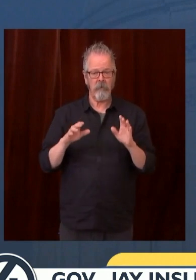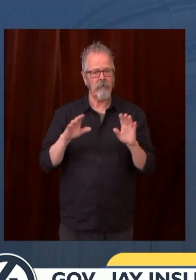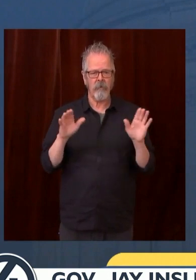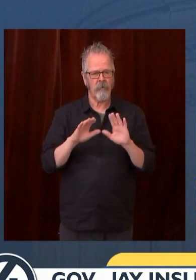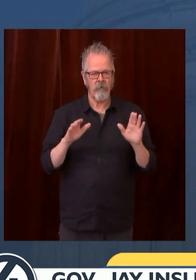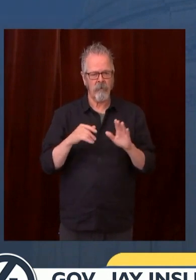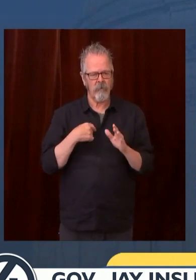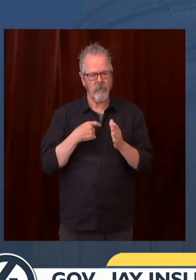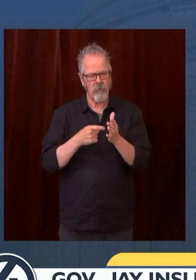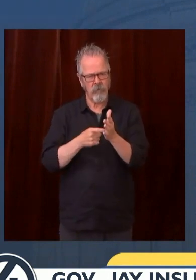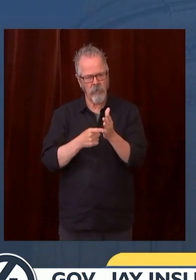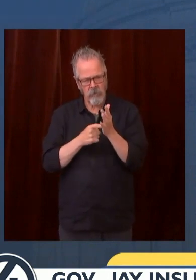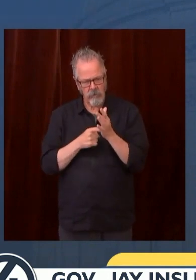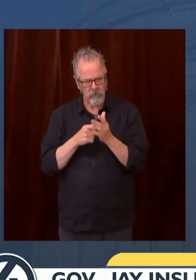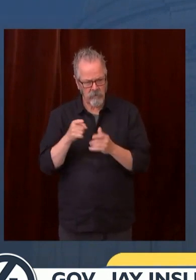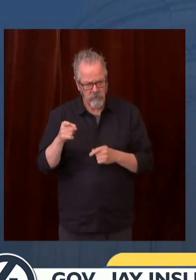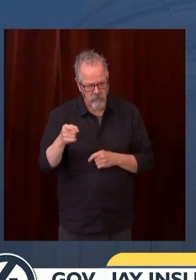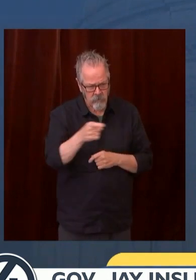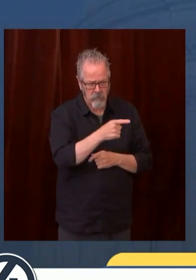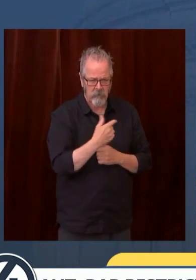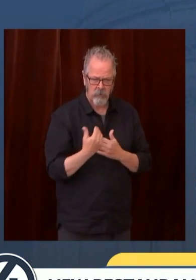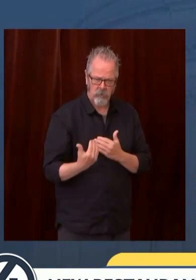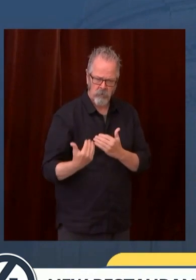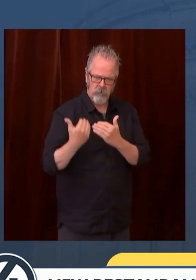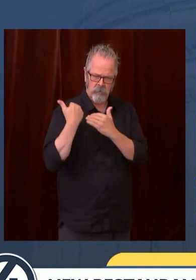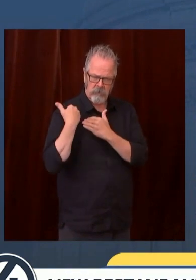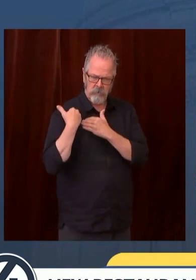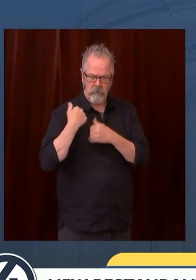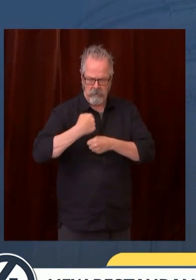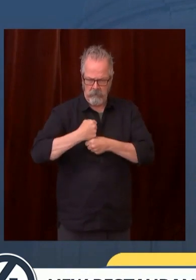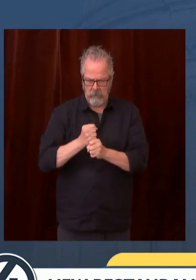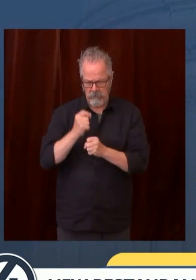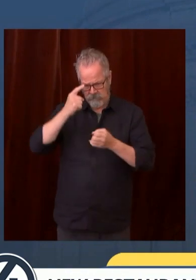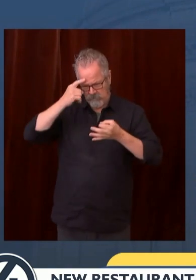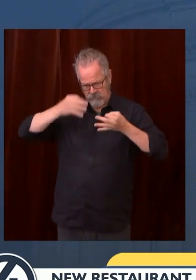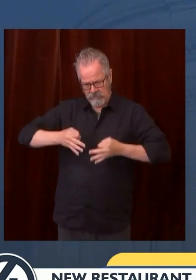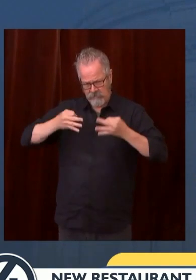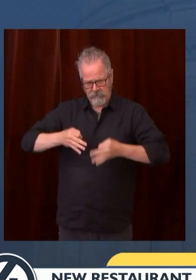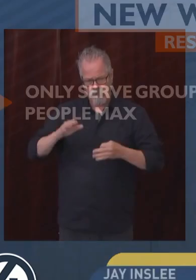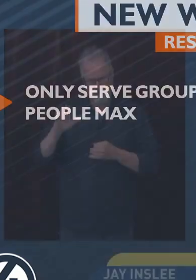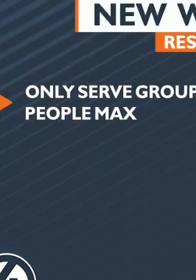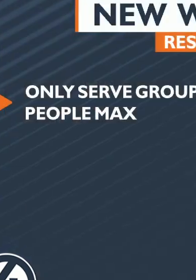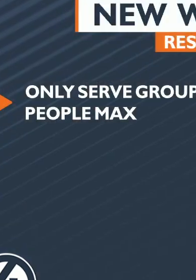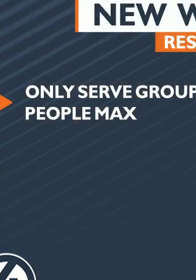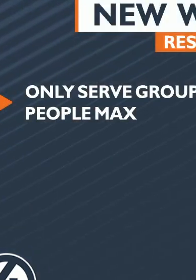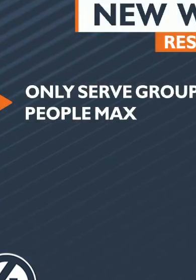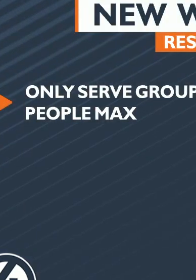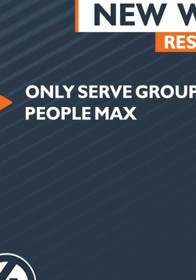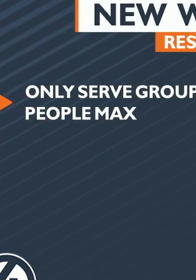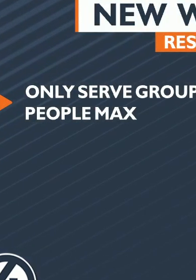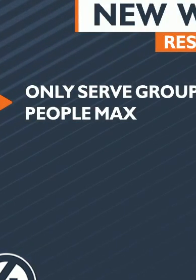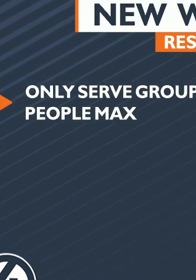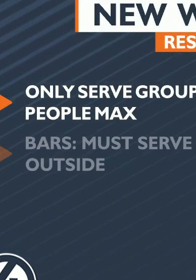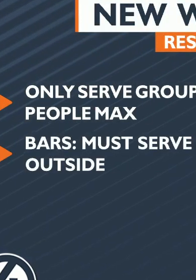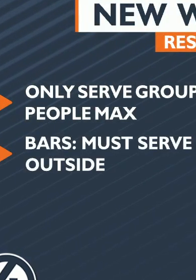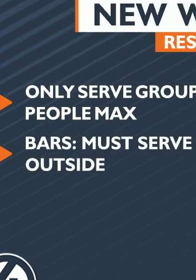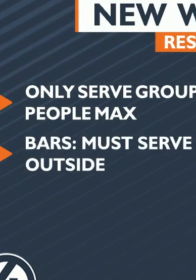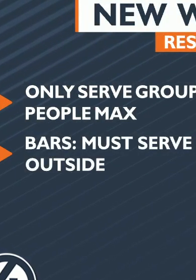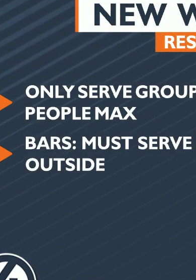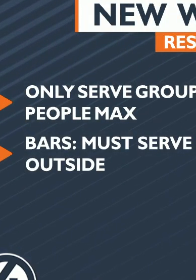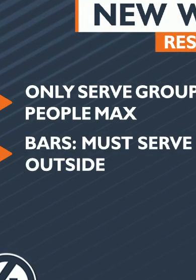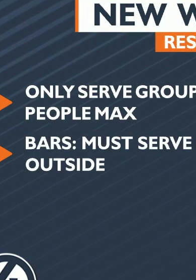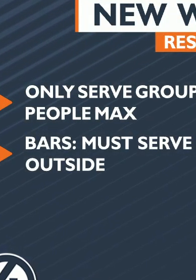that jointly can protect our community. Here's a look at those changes. Restaurants can only serve groups who live in the same